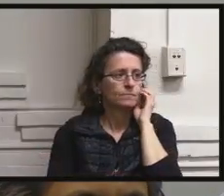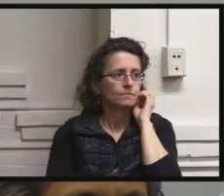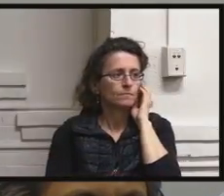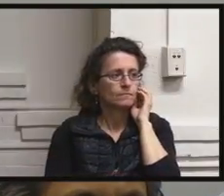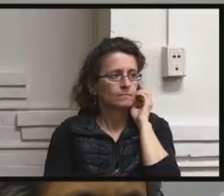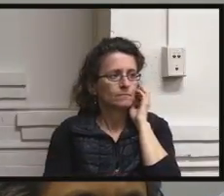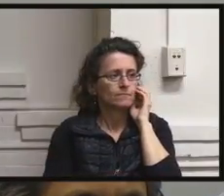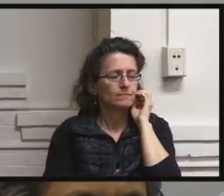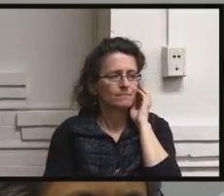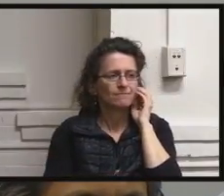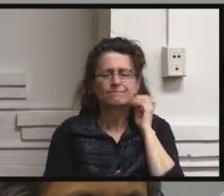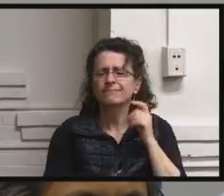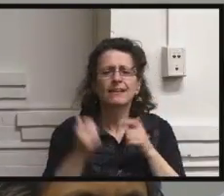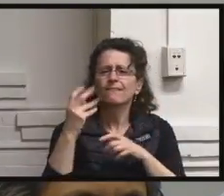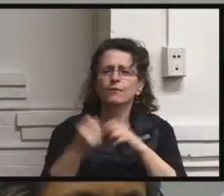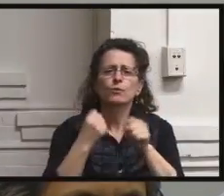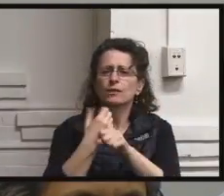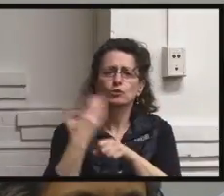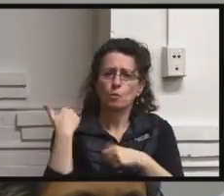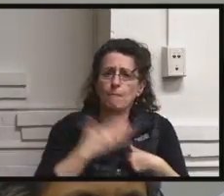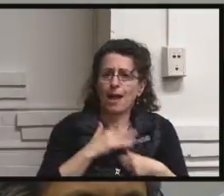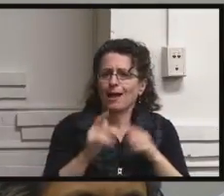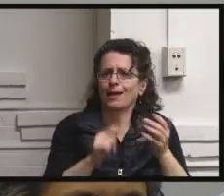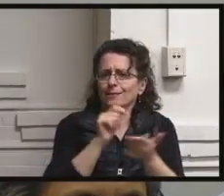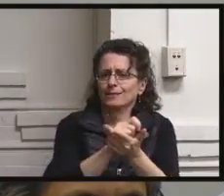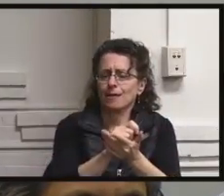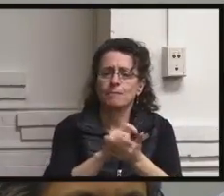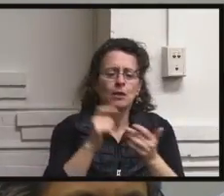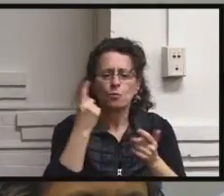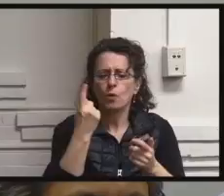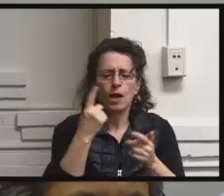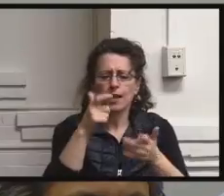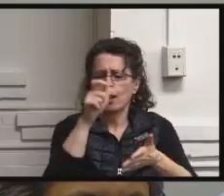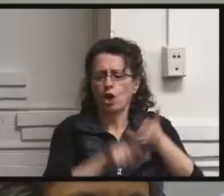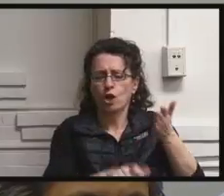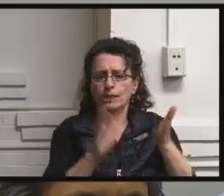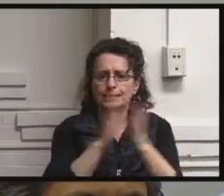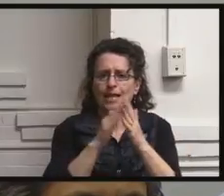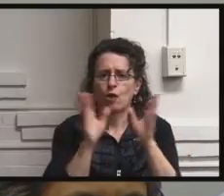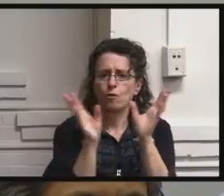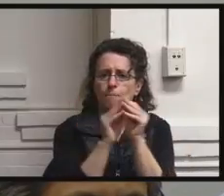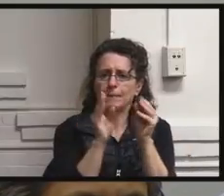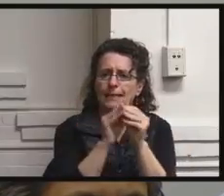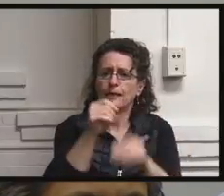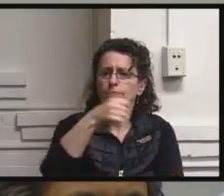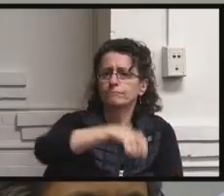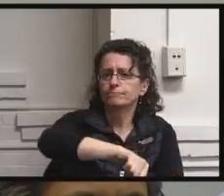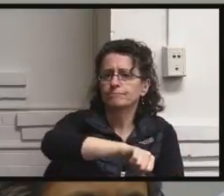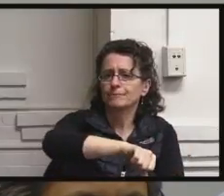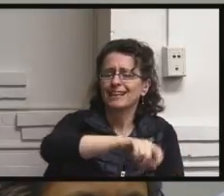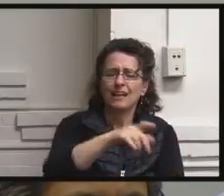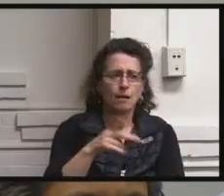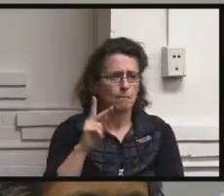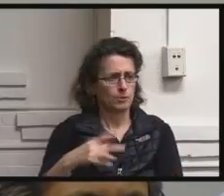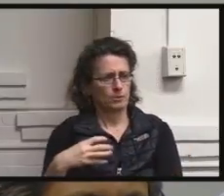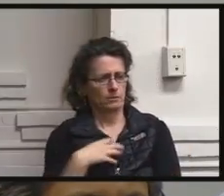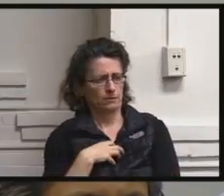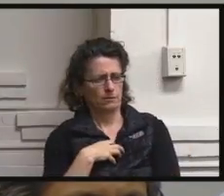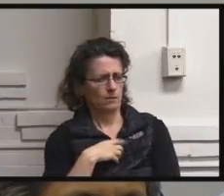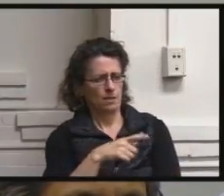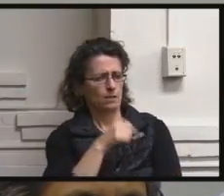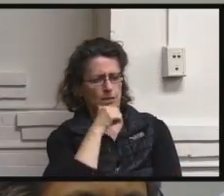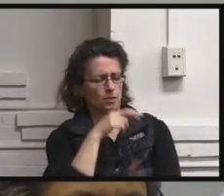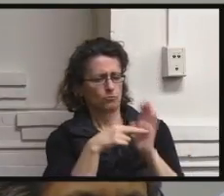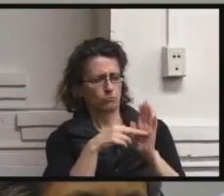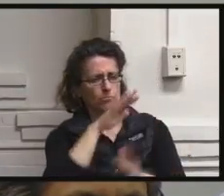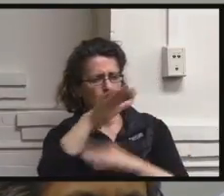it down, and there were people that were saying, oh, that number isn't representative of the whole community,